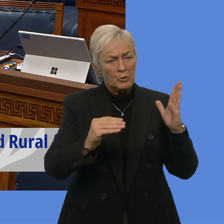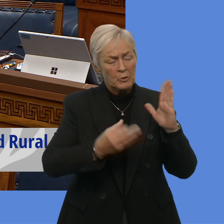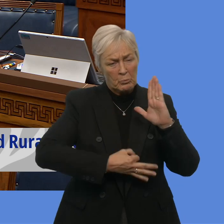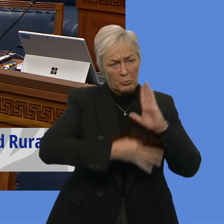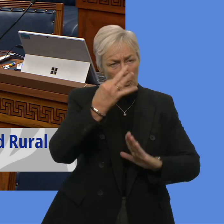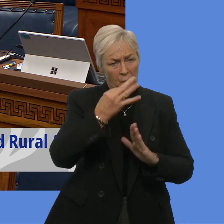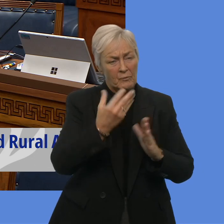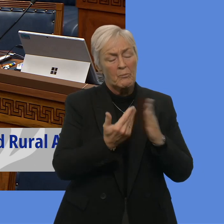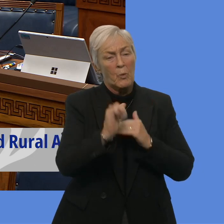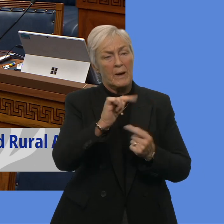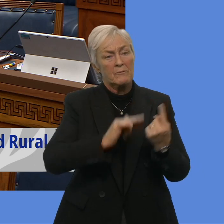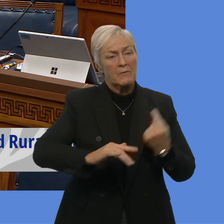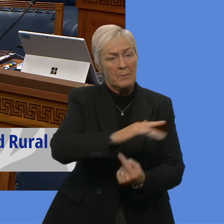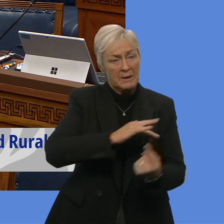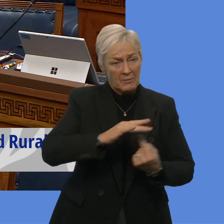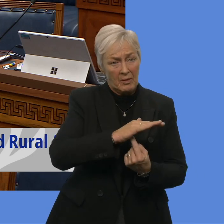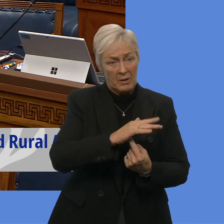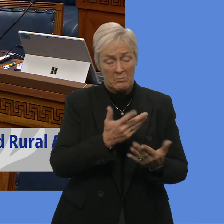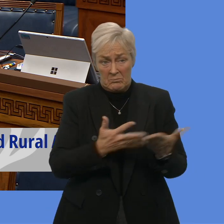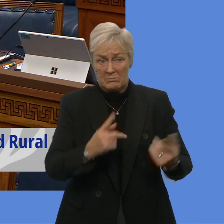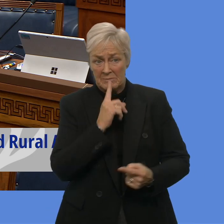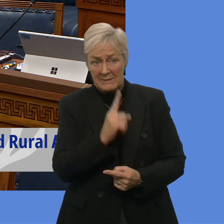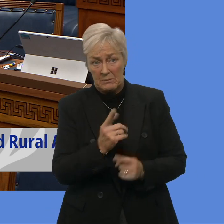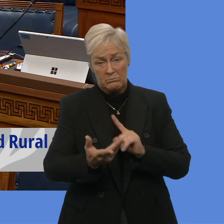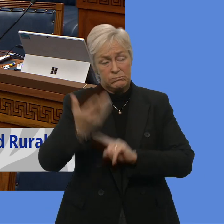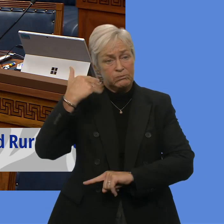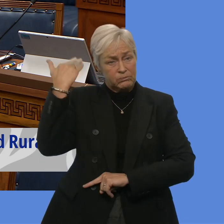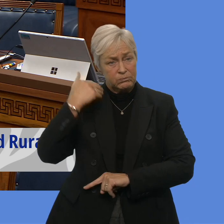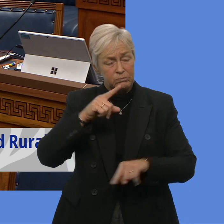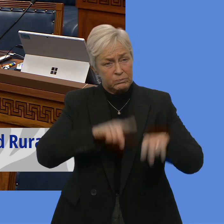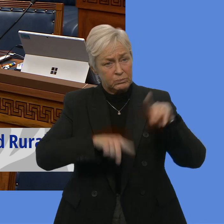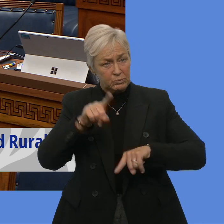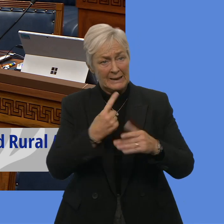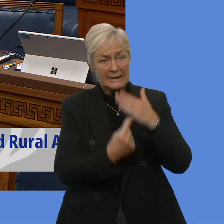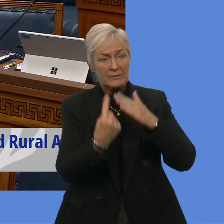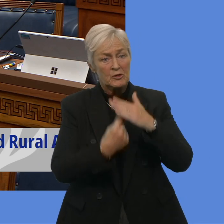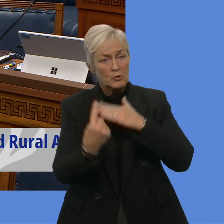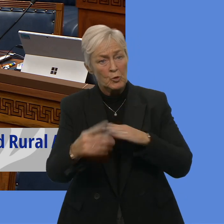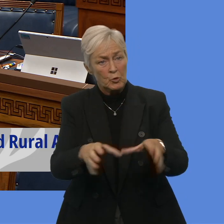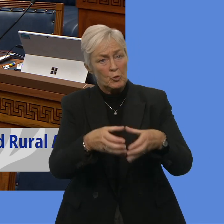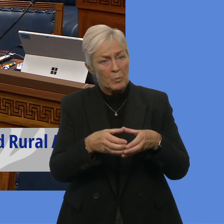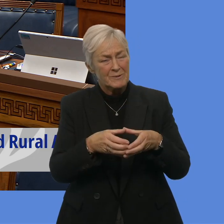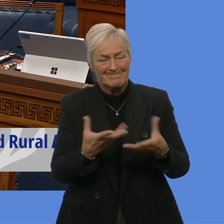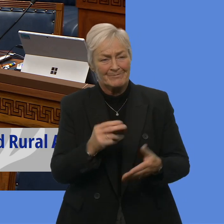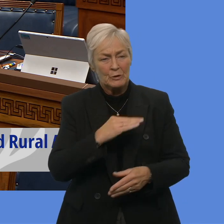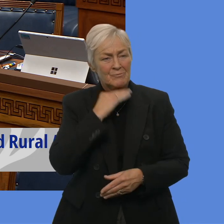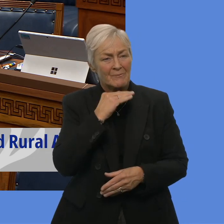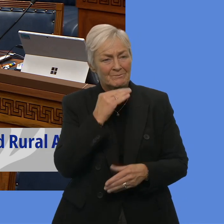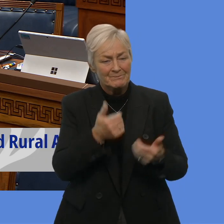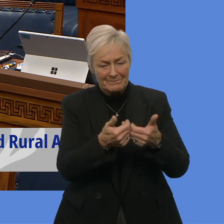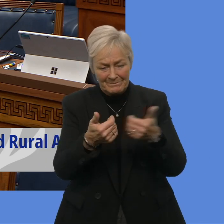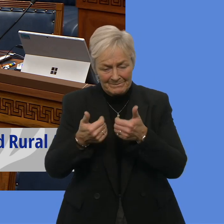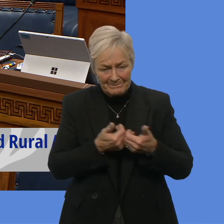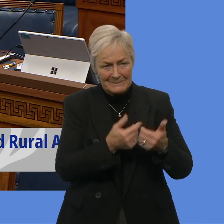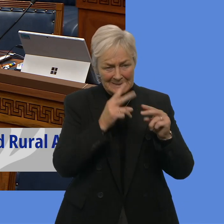independent environmental governance. Much has been said in the past by various individuals and groups about the lack of separation between DAERA